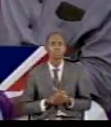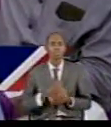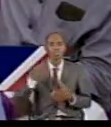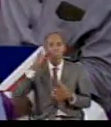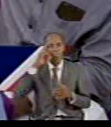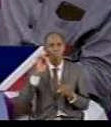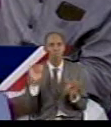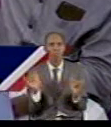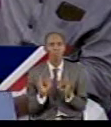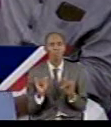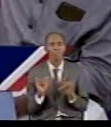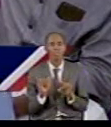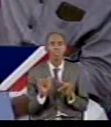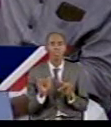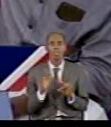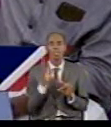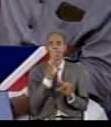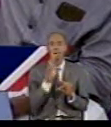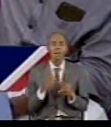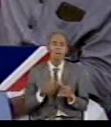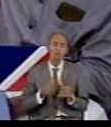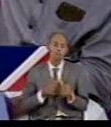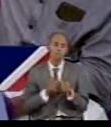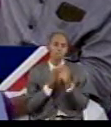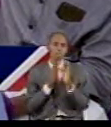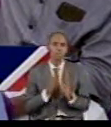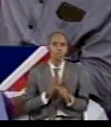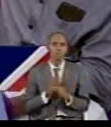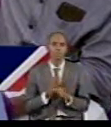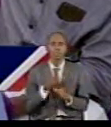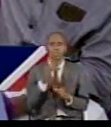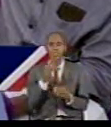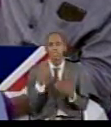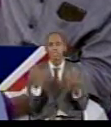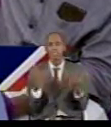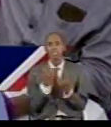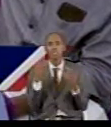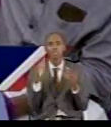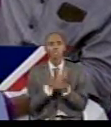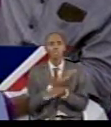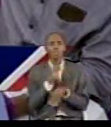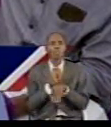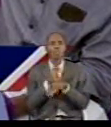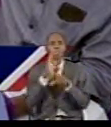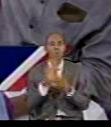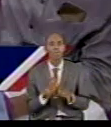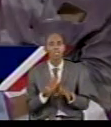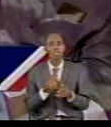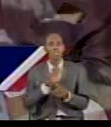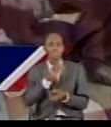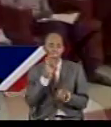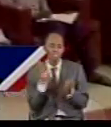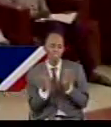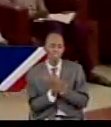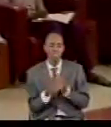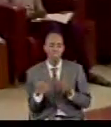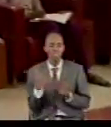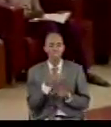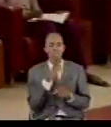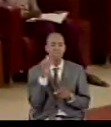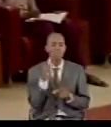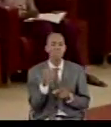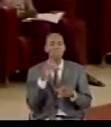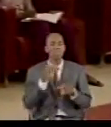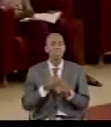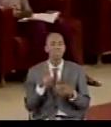such are false apostles, deceitful workers, transforming themselves into